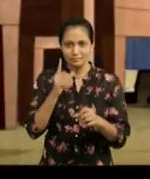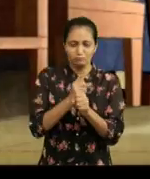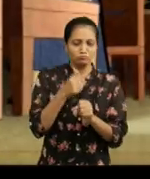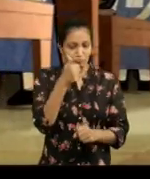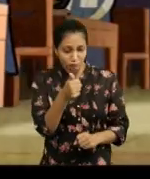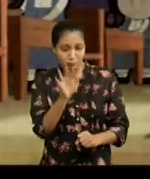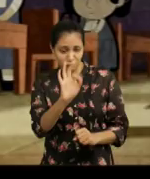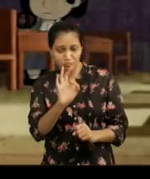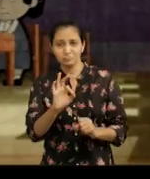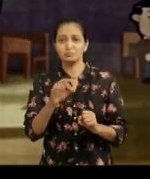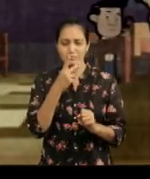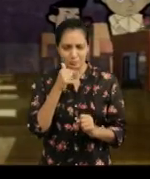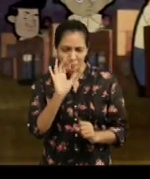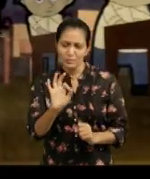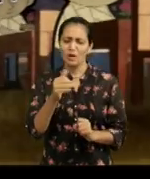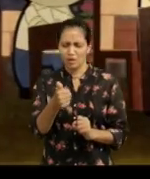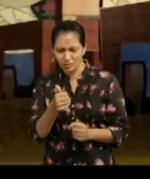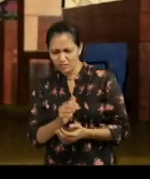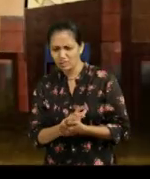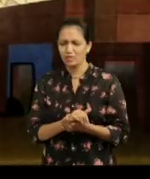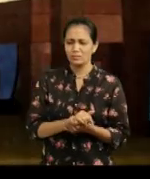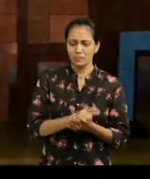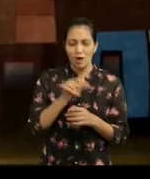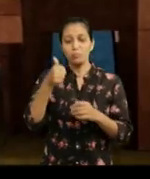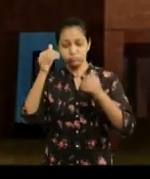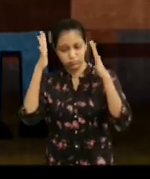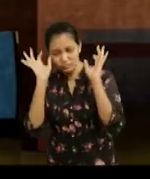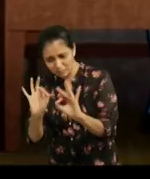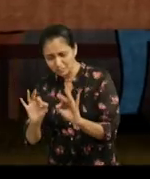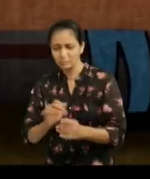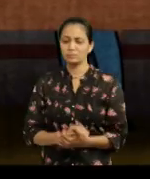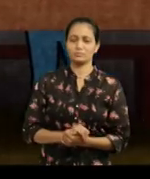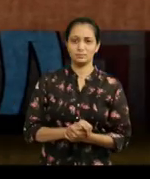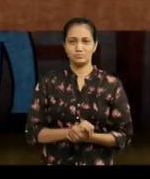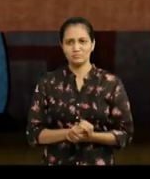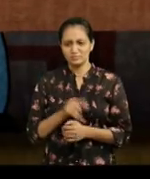Okay, good, fine, keep it up.